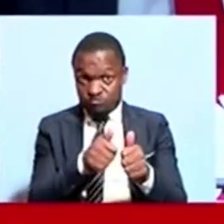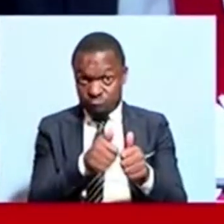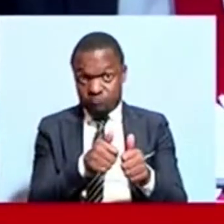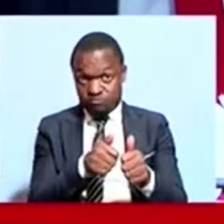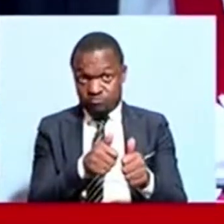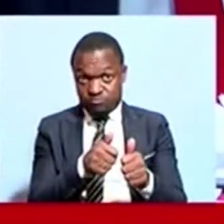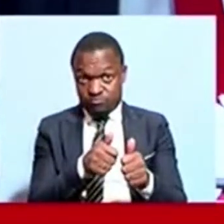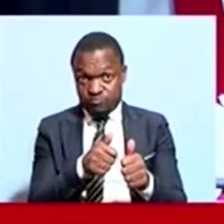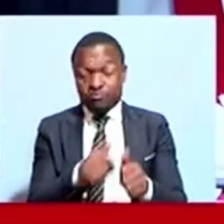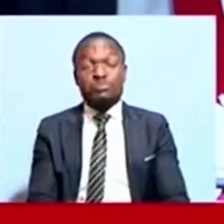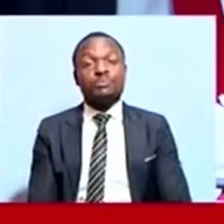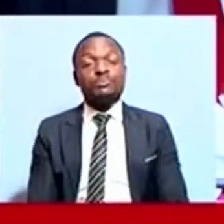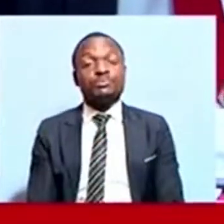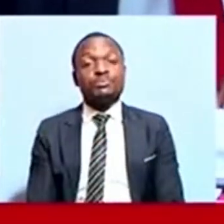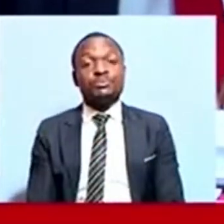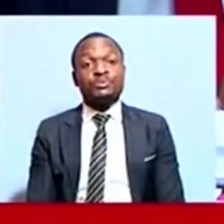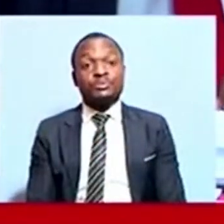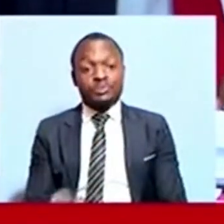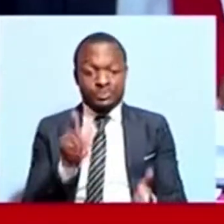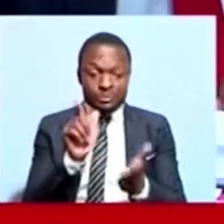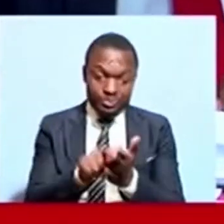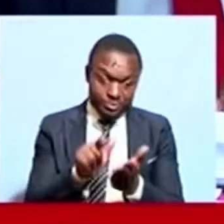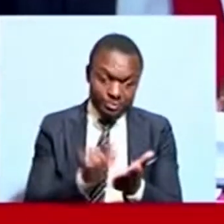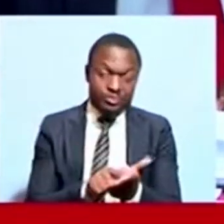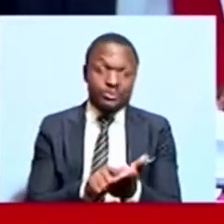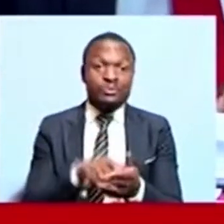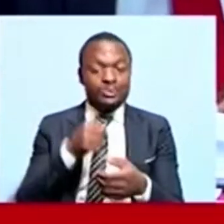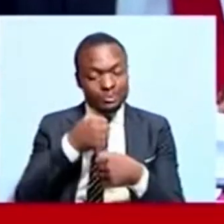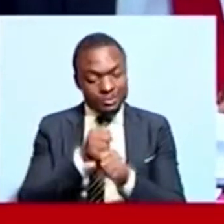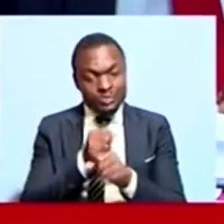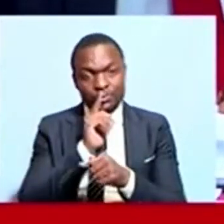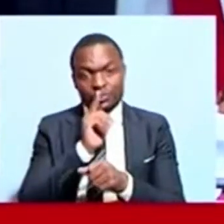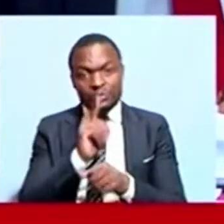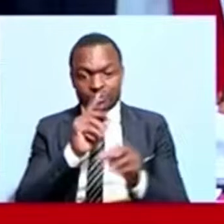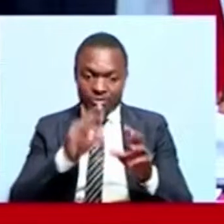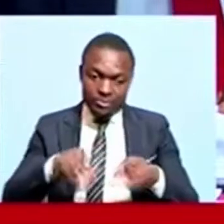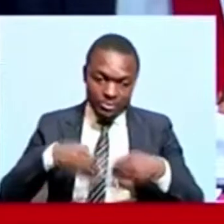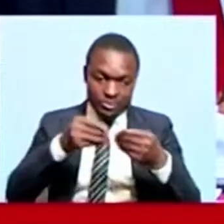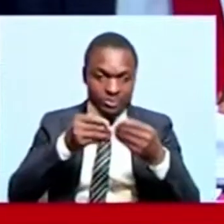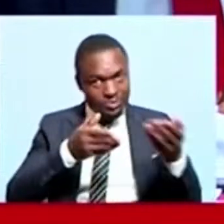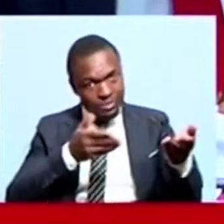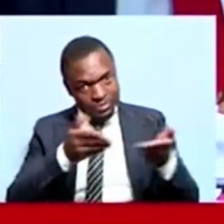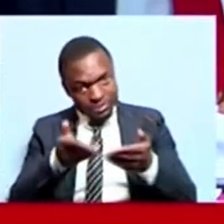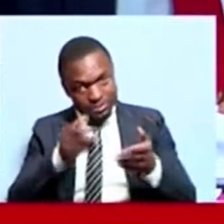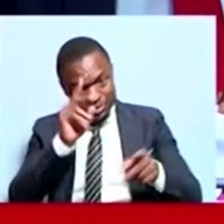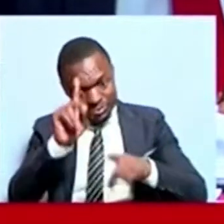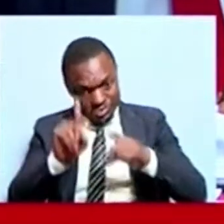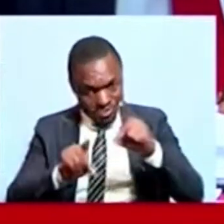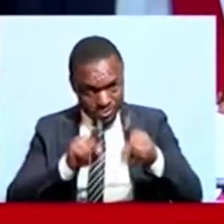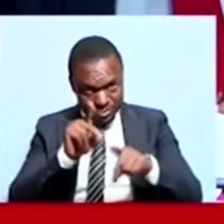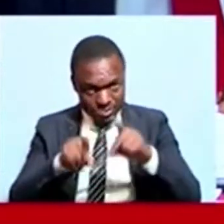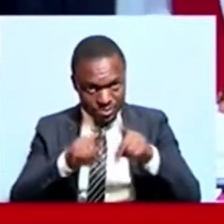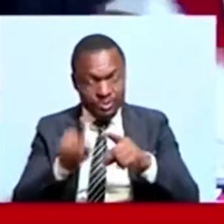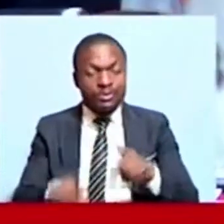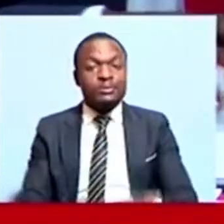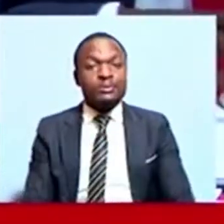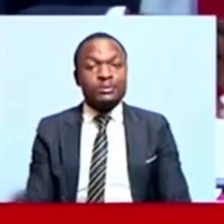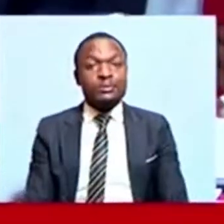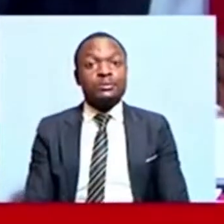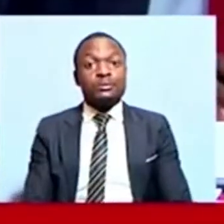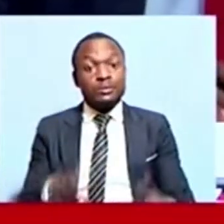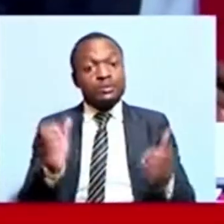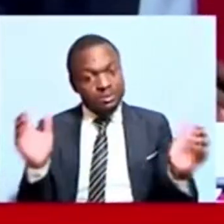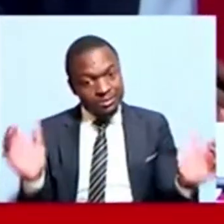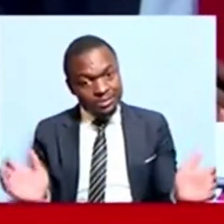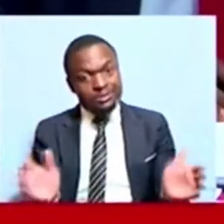the law to the letter, we make sure that we deliver service to the people, our people. We want to